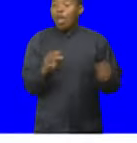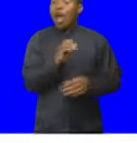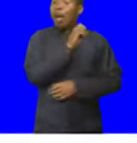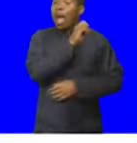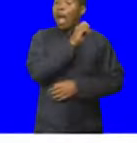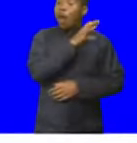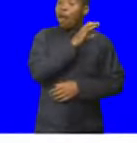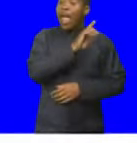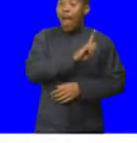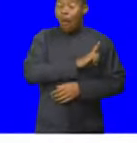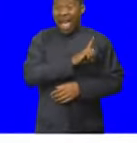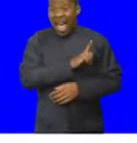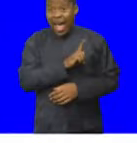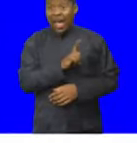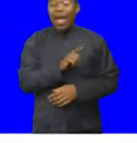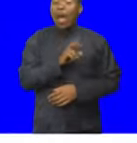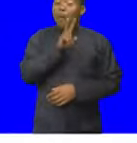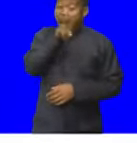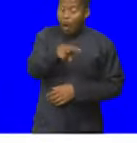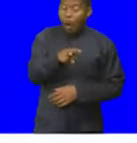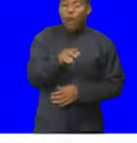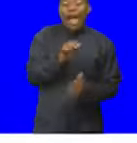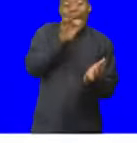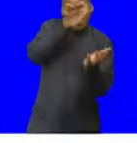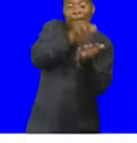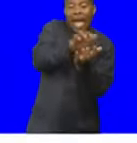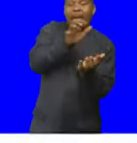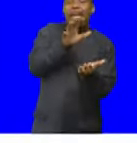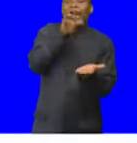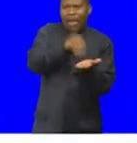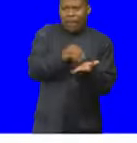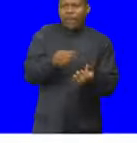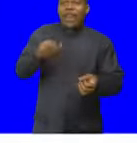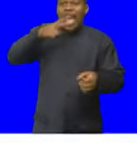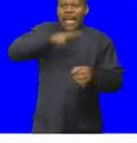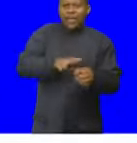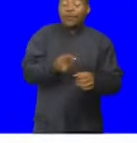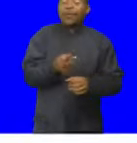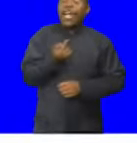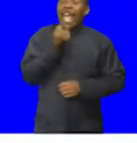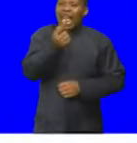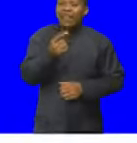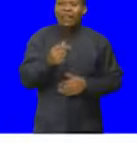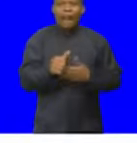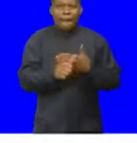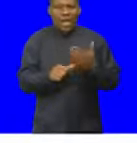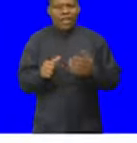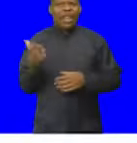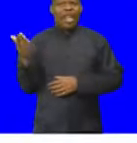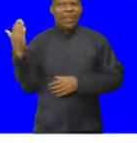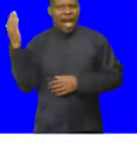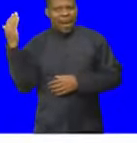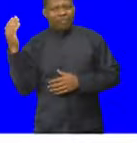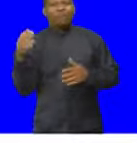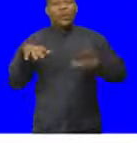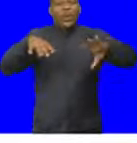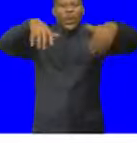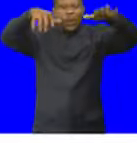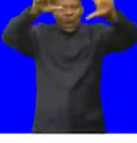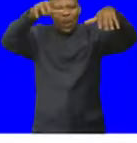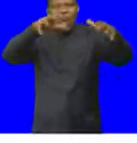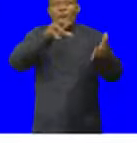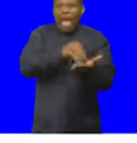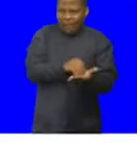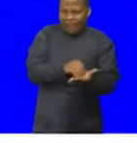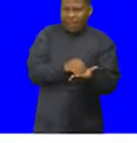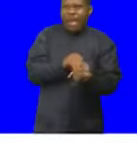itingelebheni labakha khona emandi ekudla. Le takhamiti tithi le tingwenya ticale kubonakala ngemuva kwetimvula lebekade tikhona even